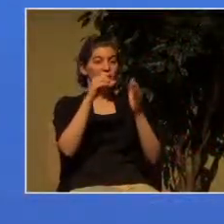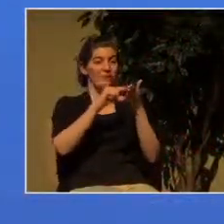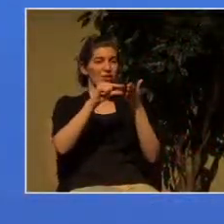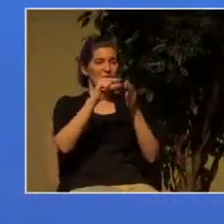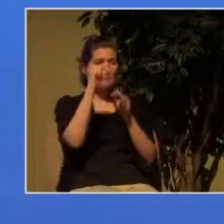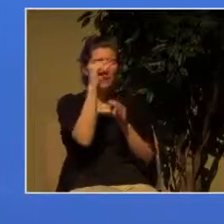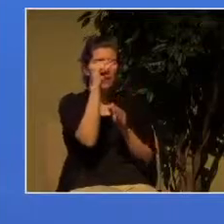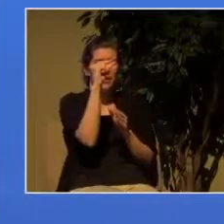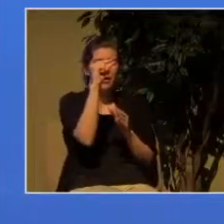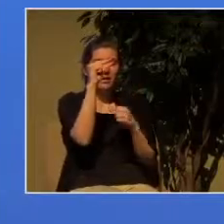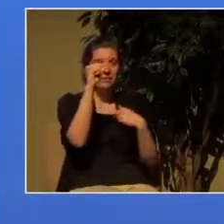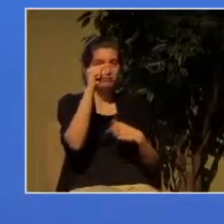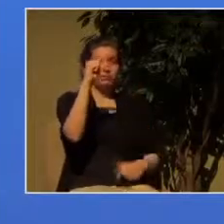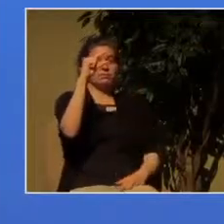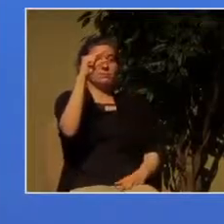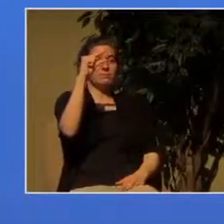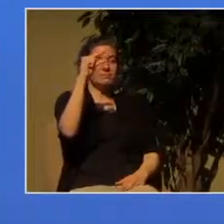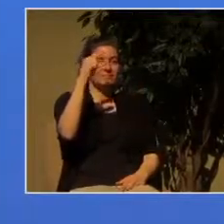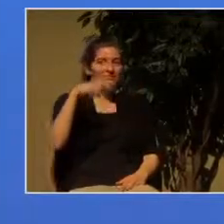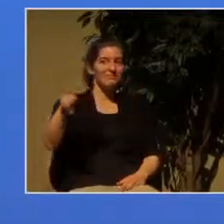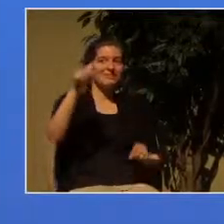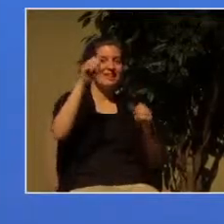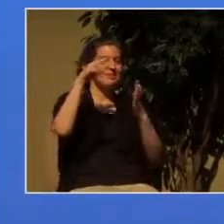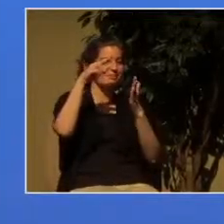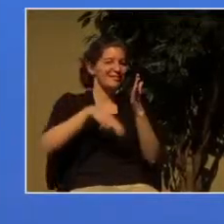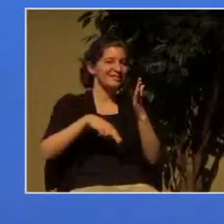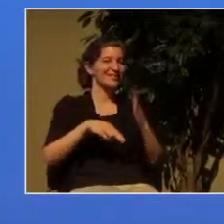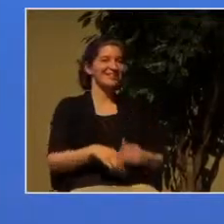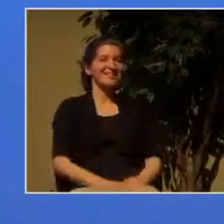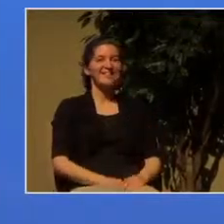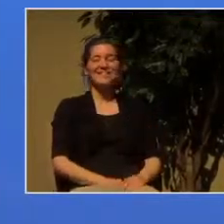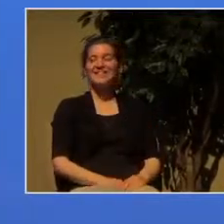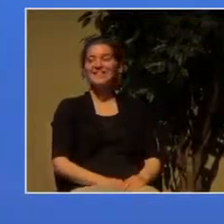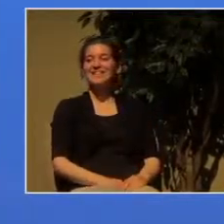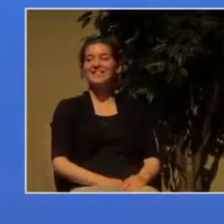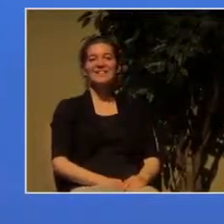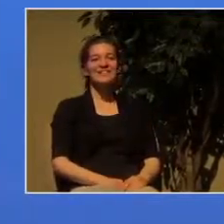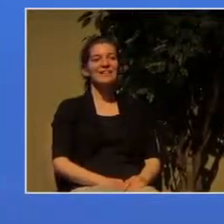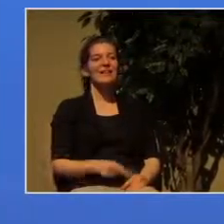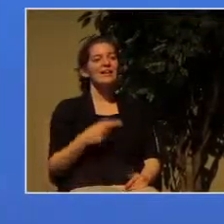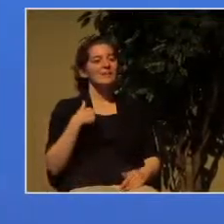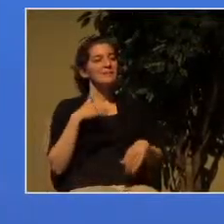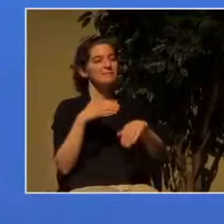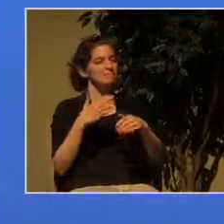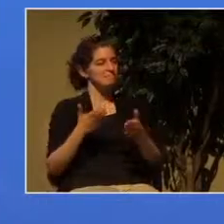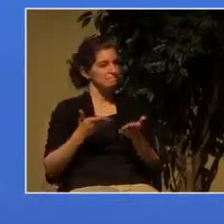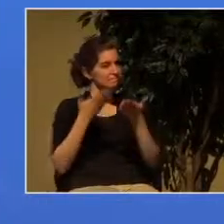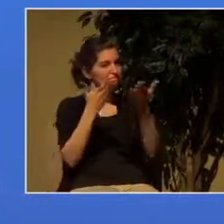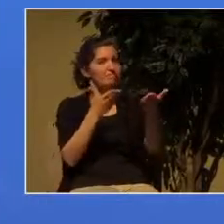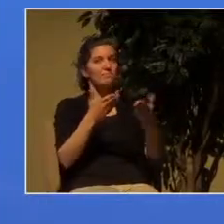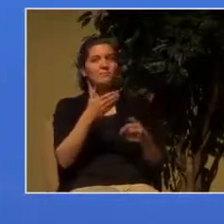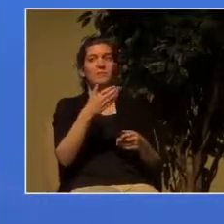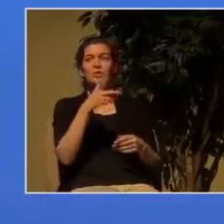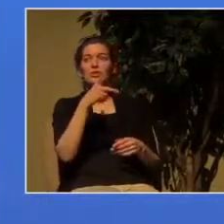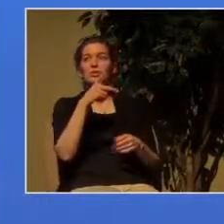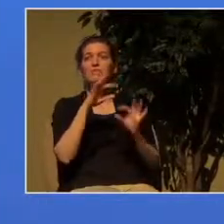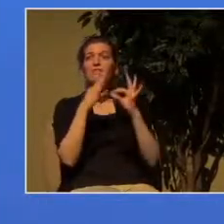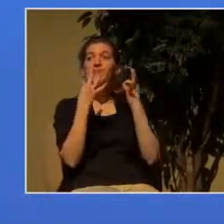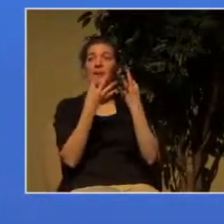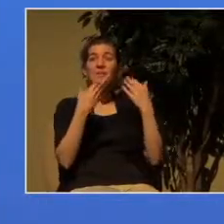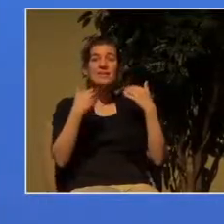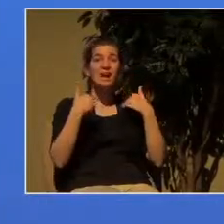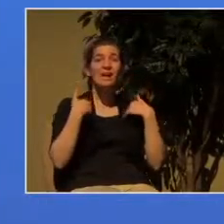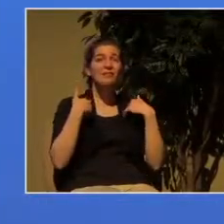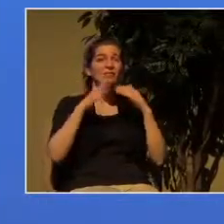but here's what I want to recommend those of you that have families of school age children particularly we have a limited